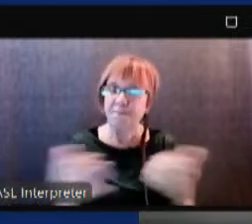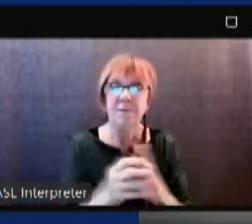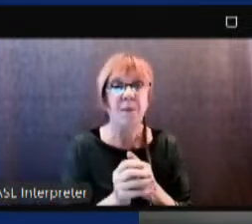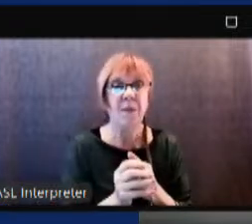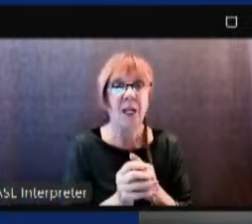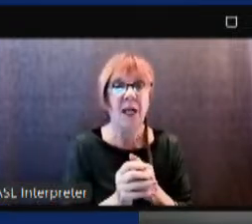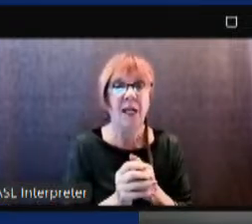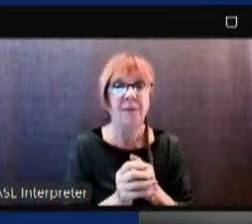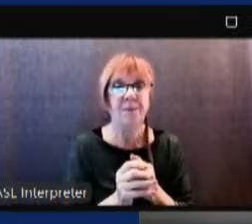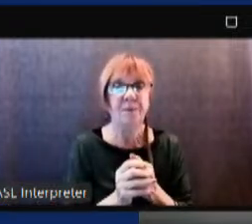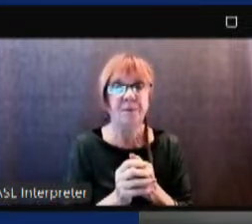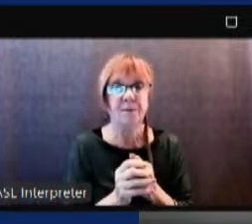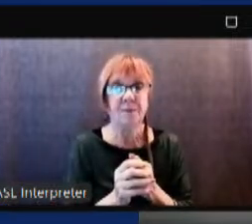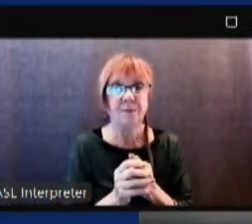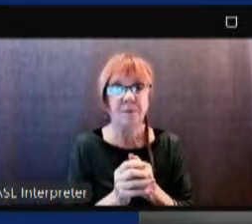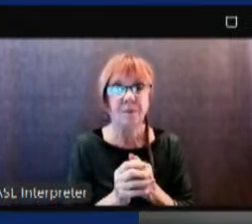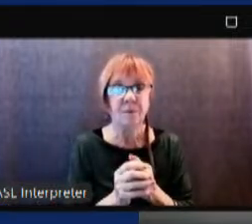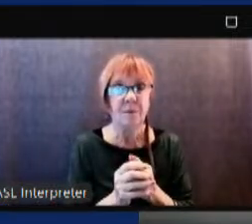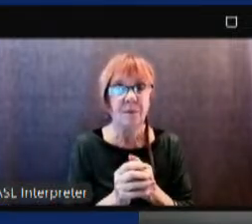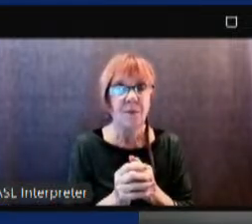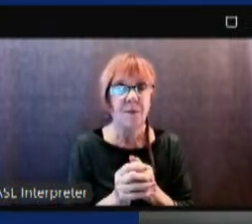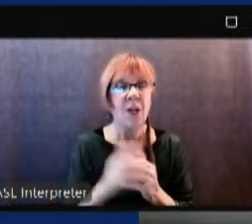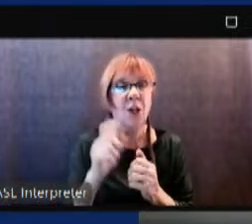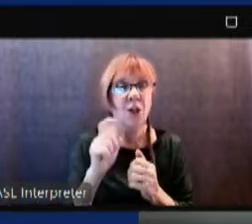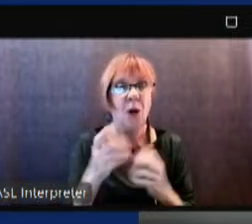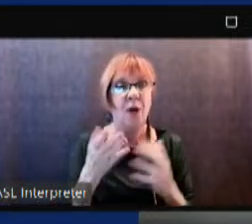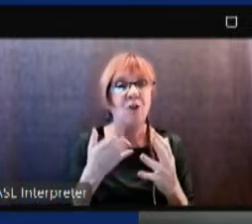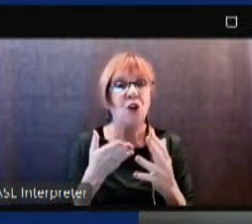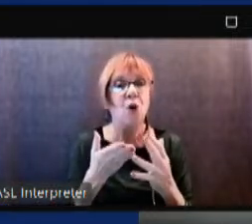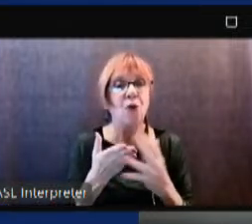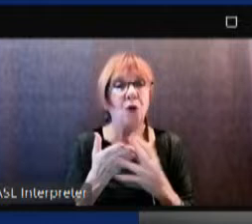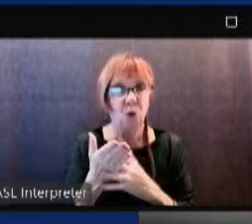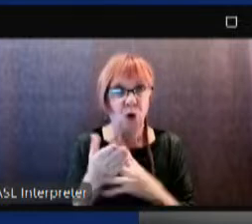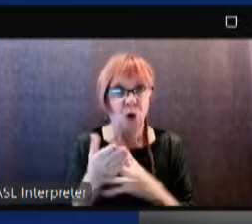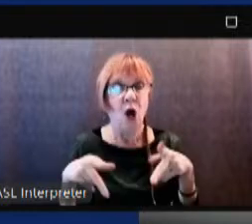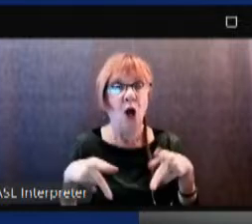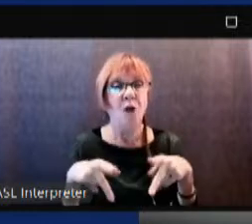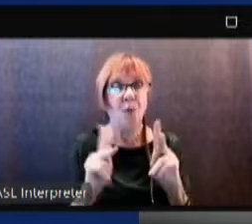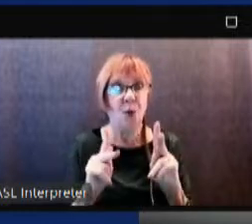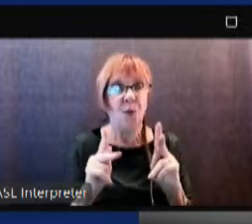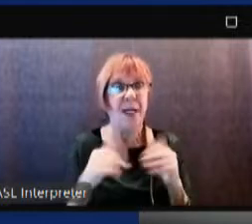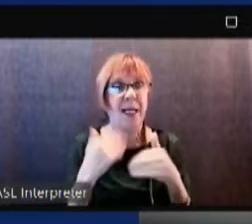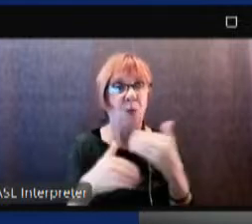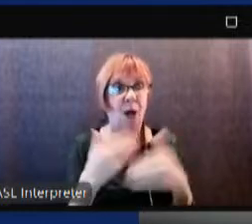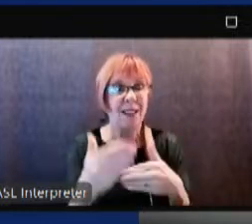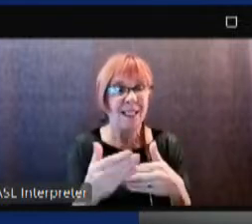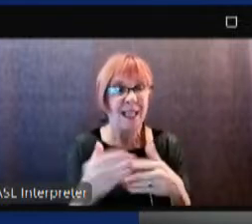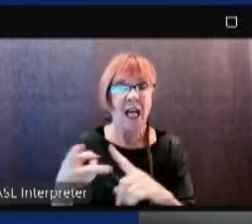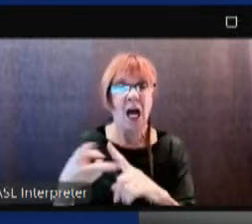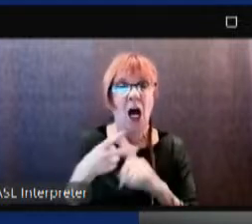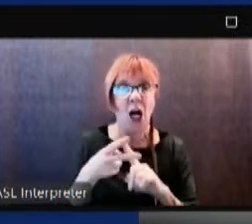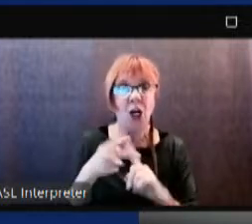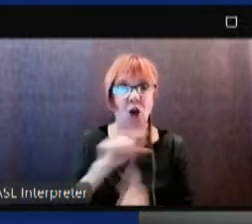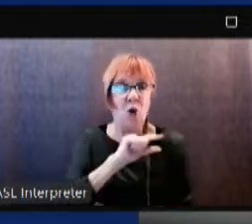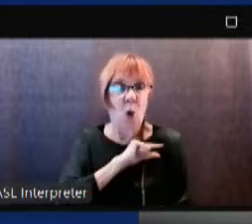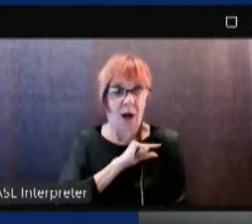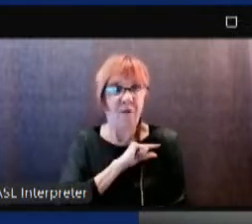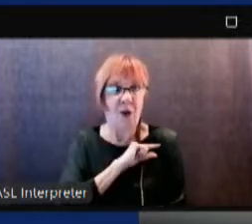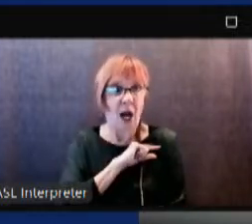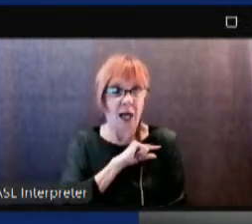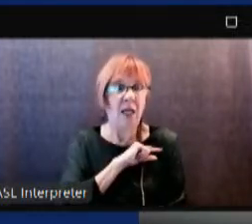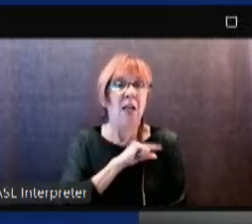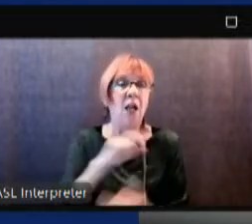you're going through the permitting process and you hired a qualified contractor that can do